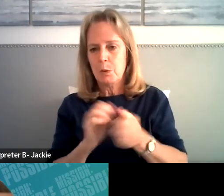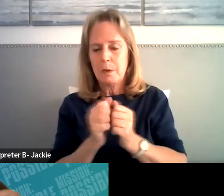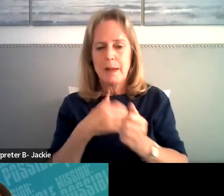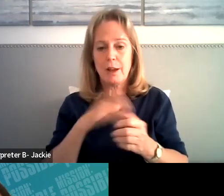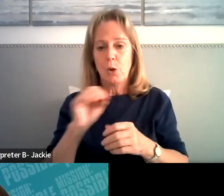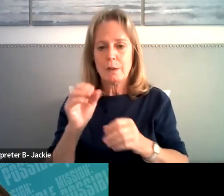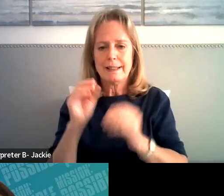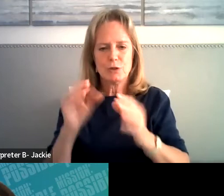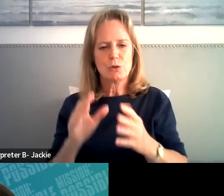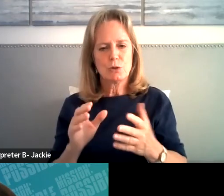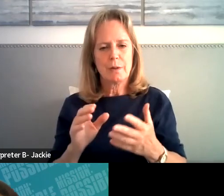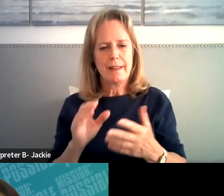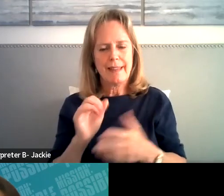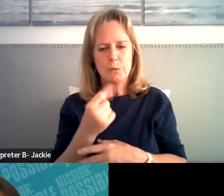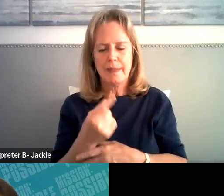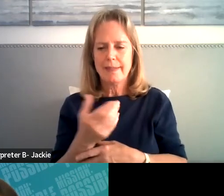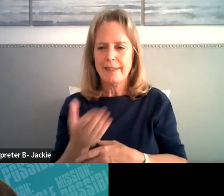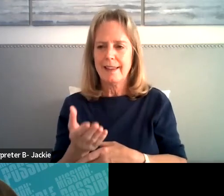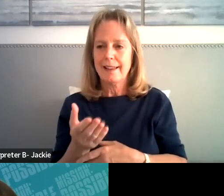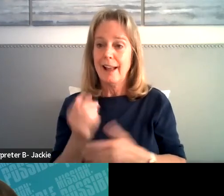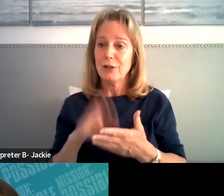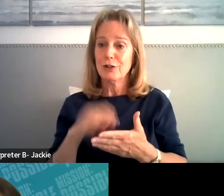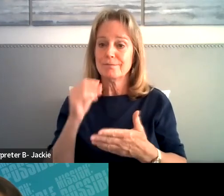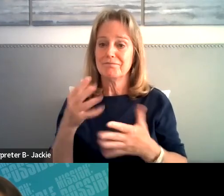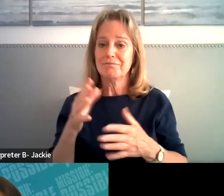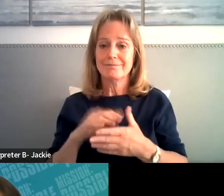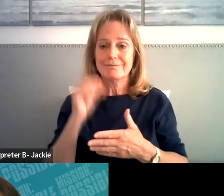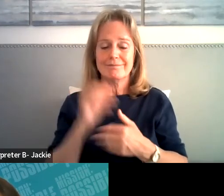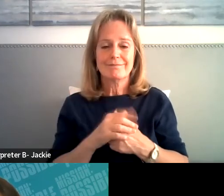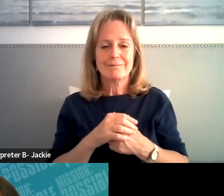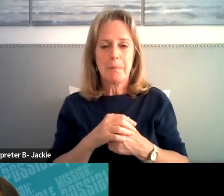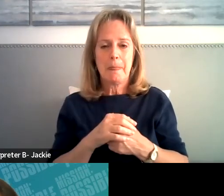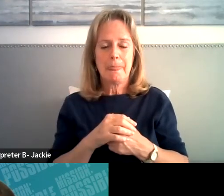that's one thing that I learned. And